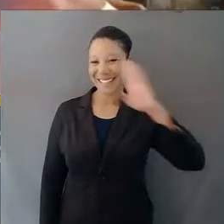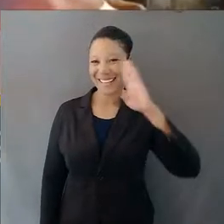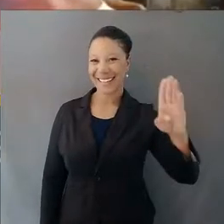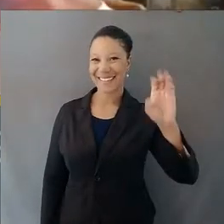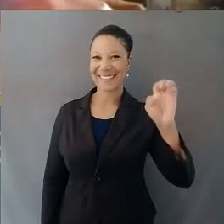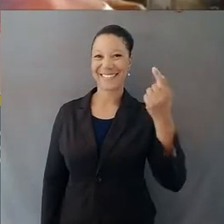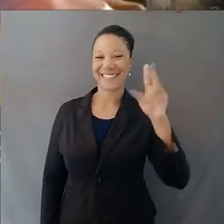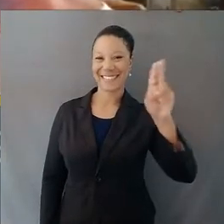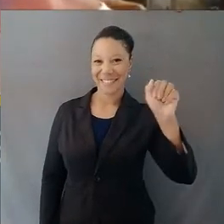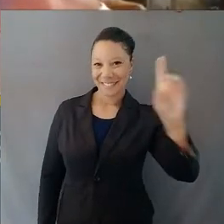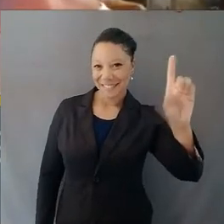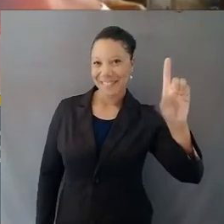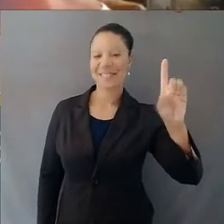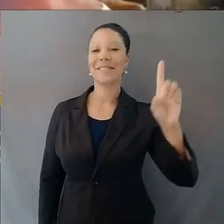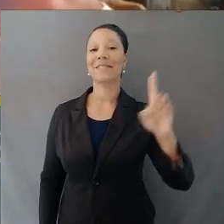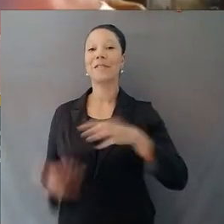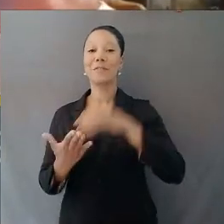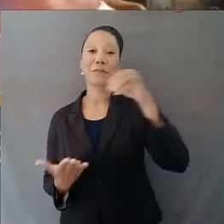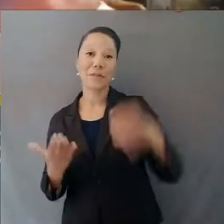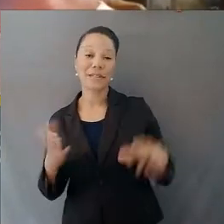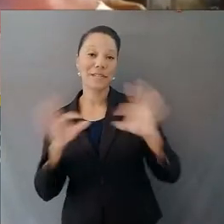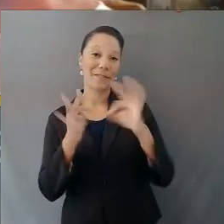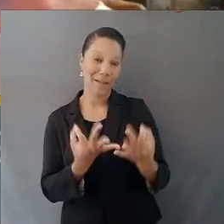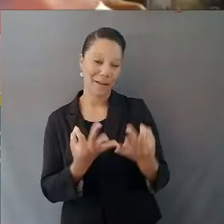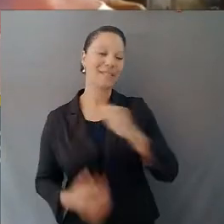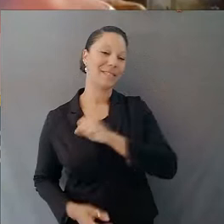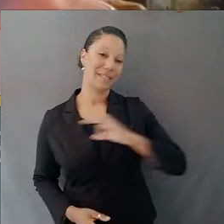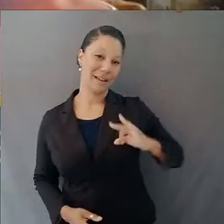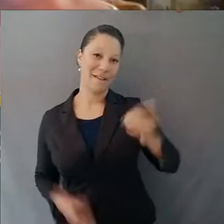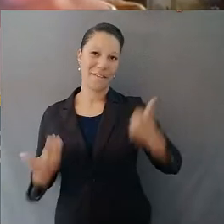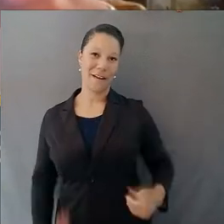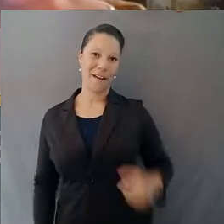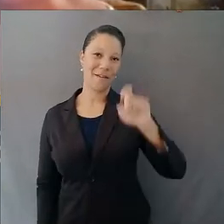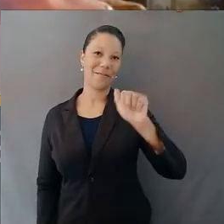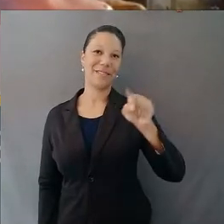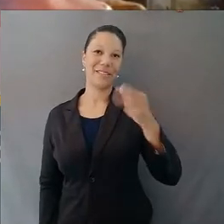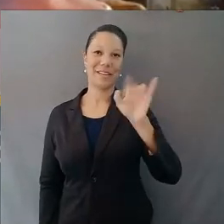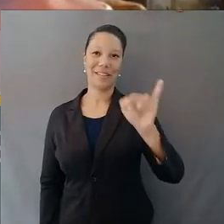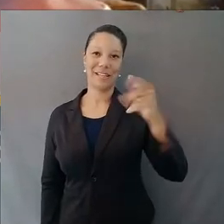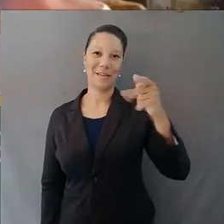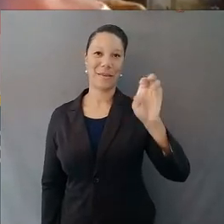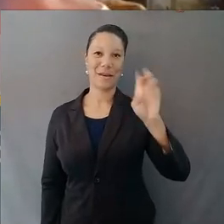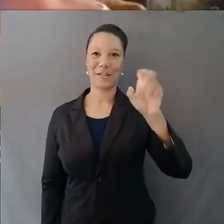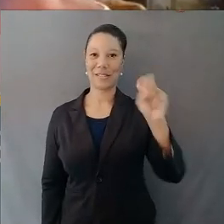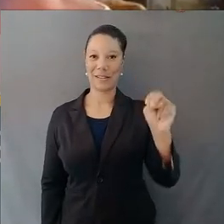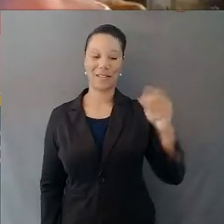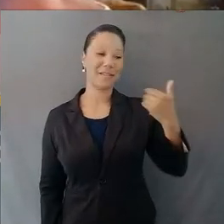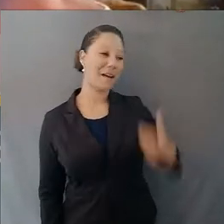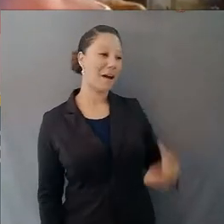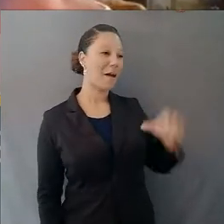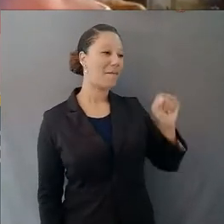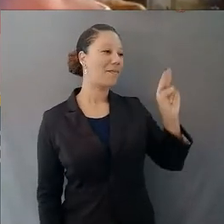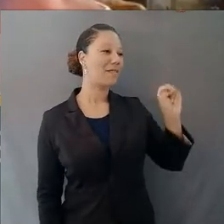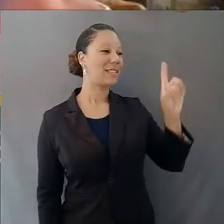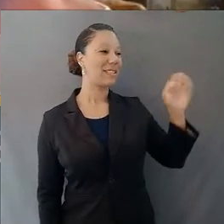Hello, Elk Grove Unified students, families, and staff. I'm Santi Pinkerton. And I'm Sandeep Dosanjh, and welcome